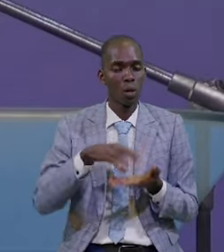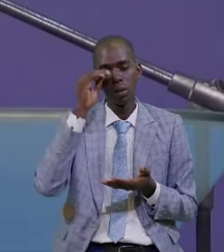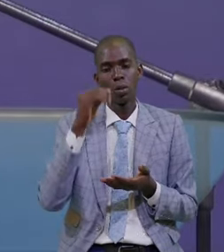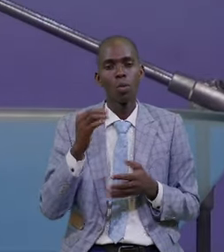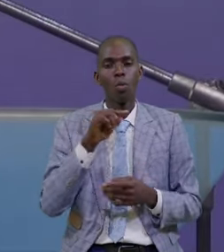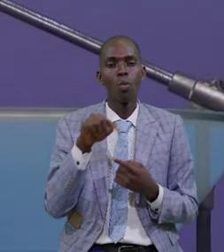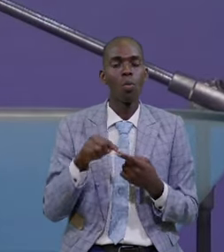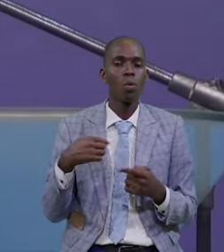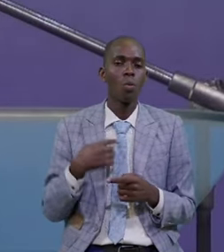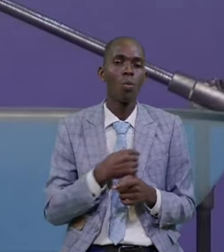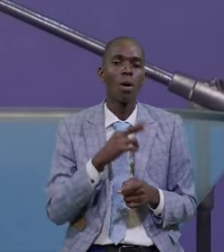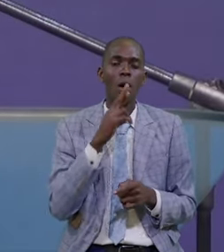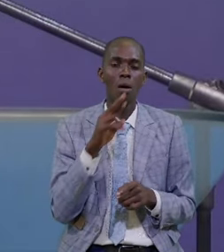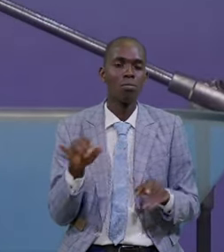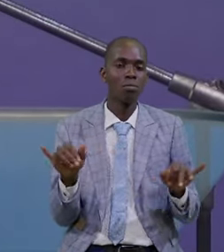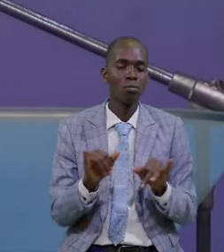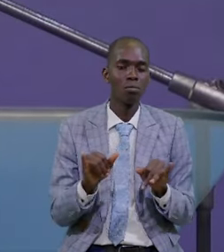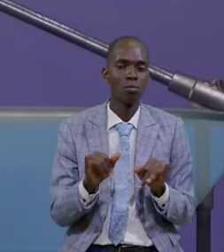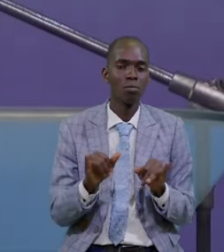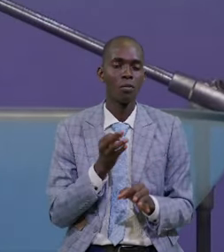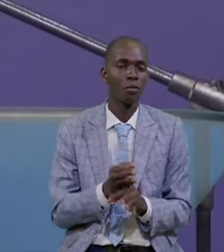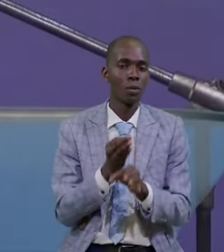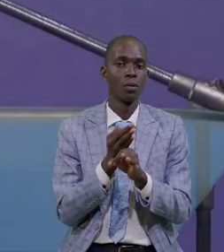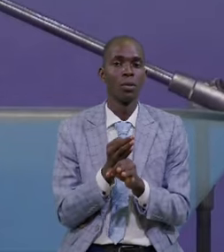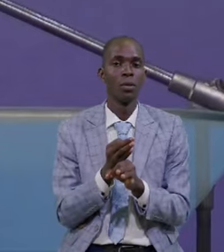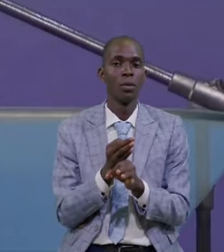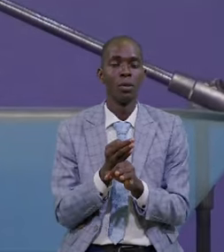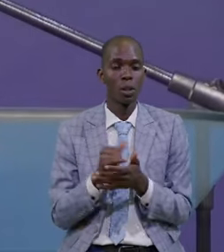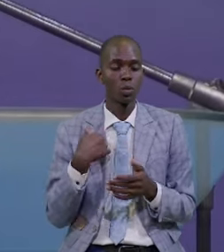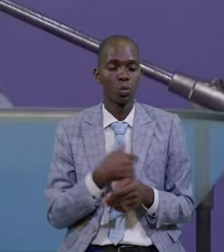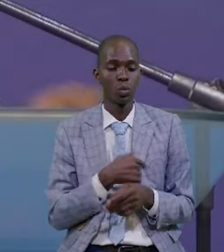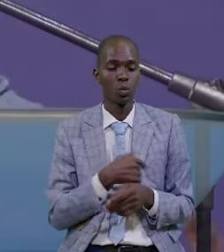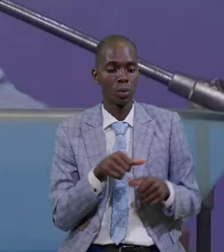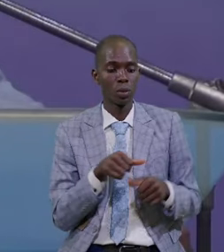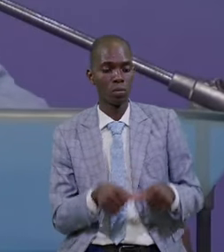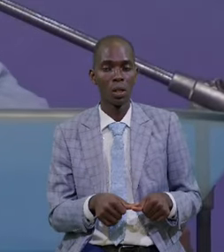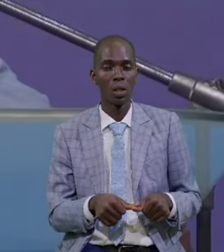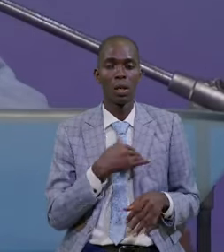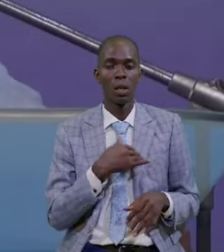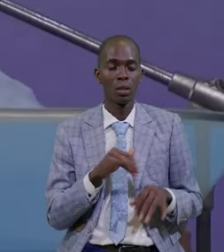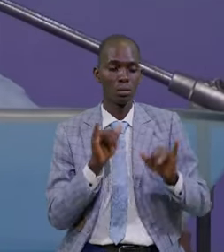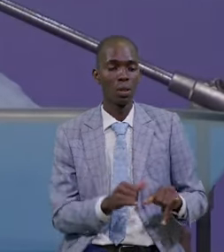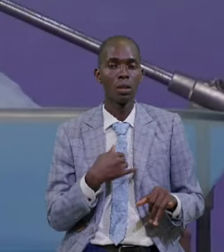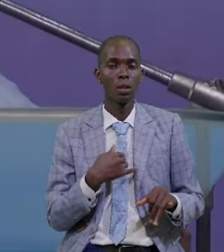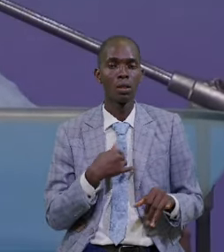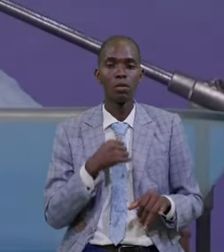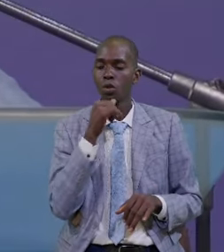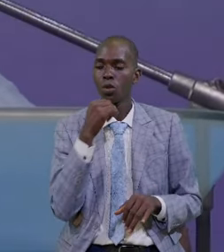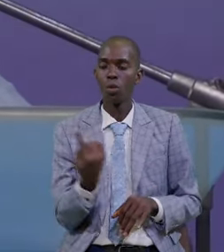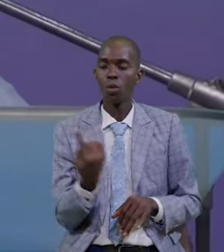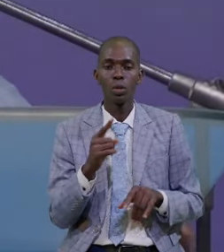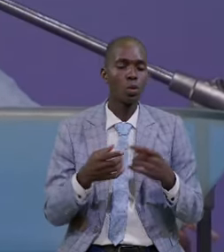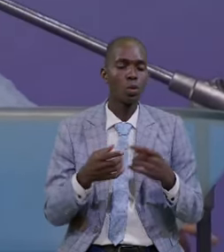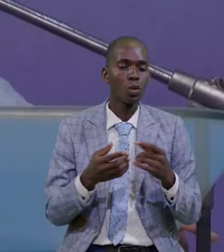that faithful that we remain and we abide, and we're not just going through the